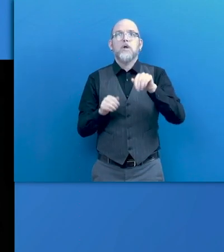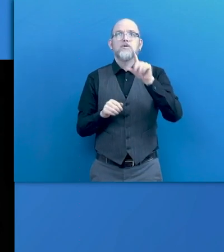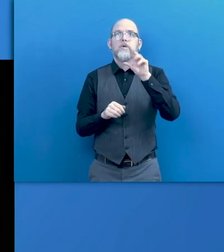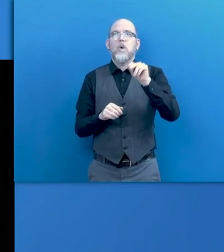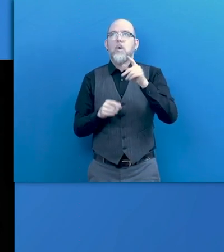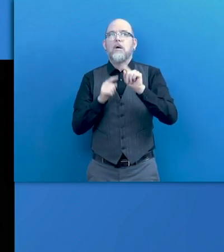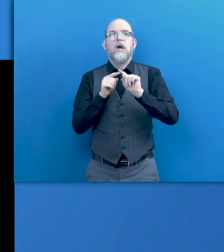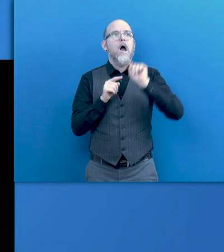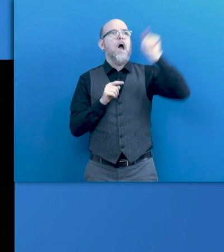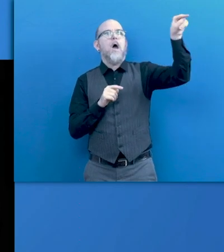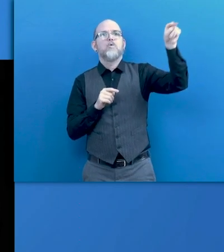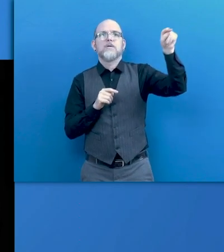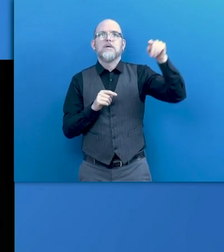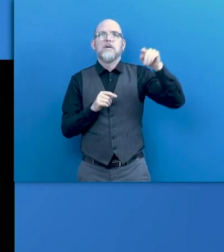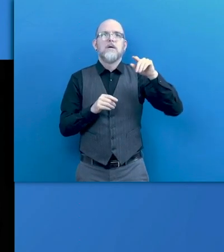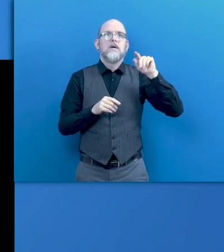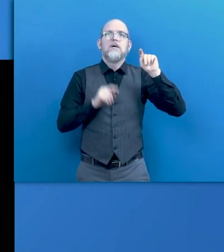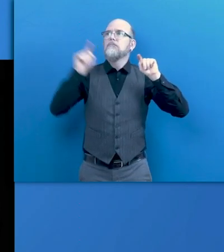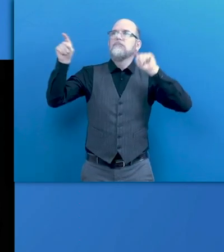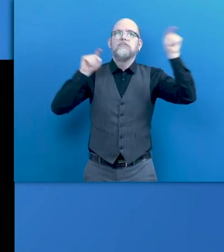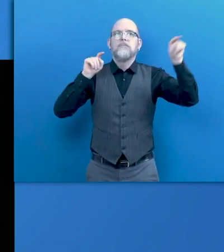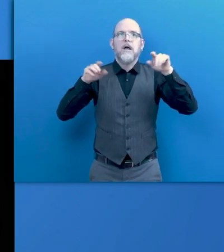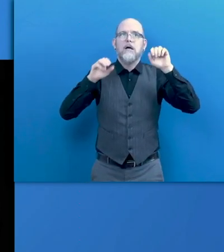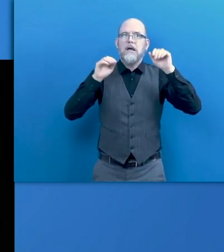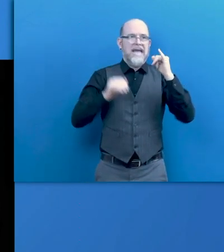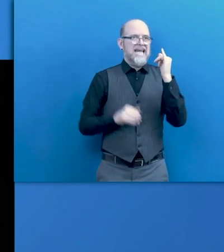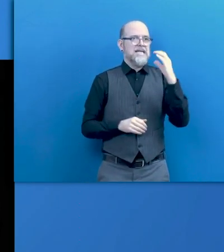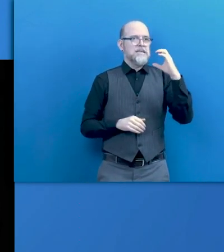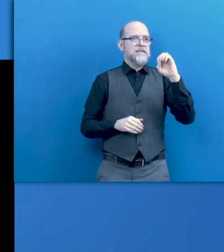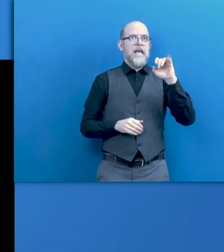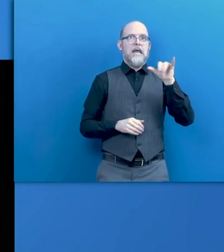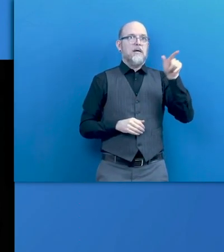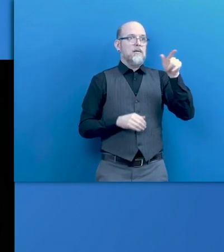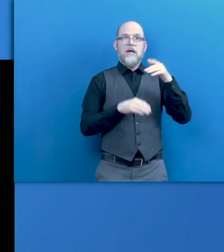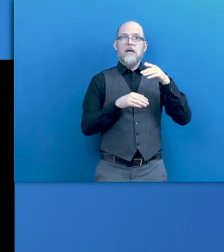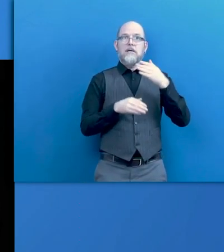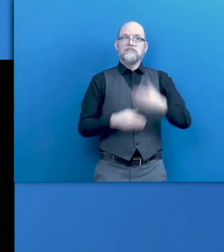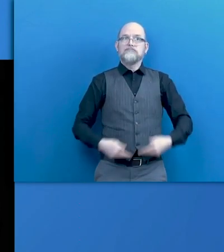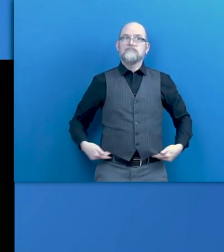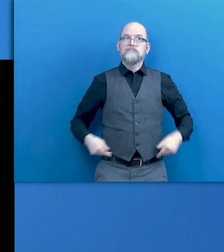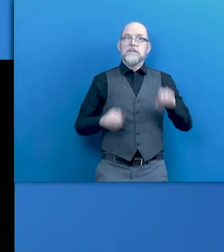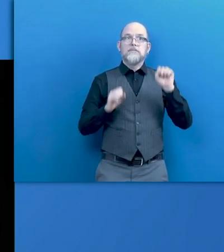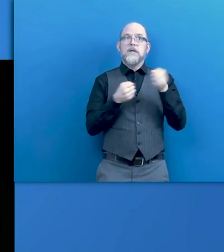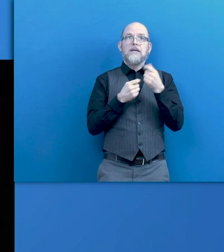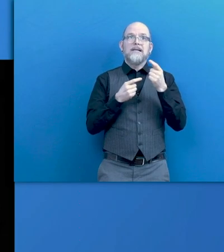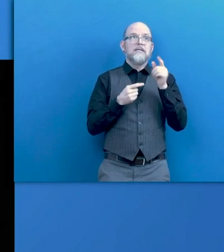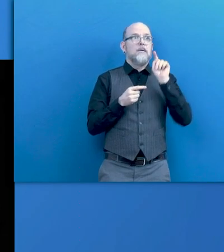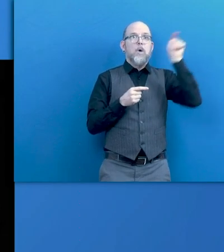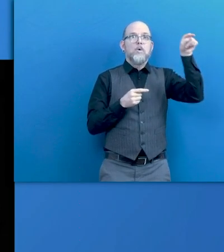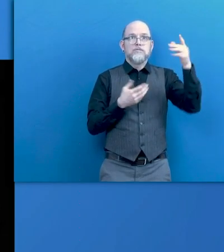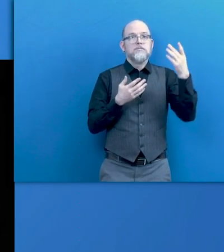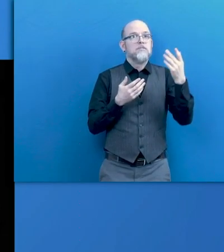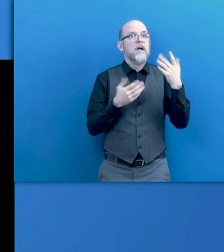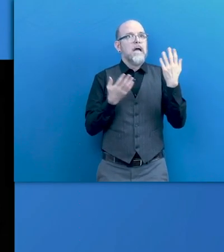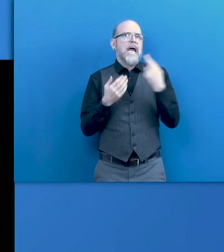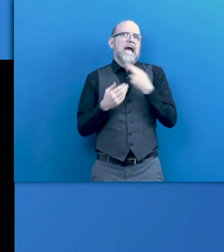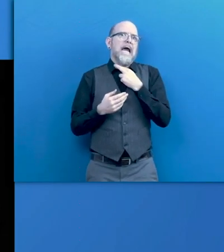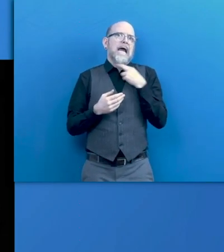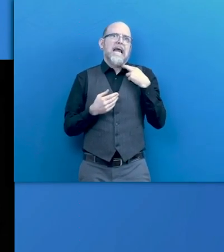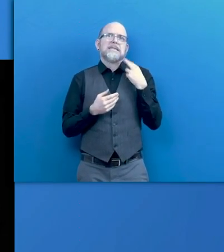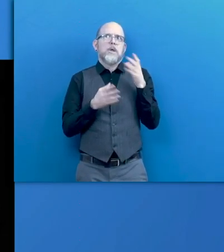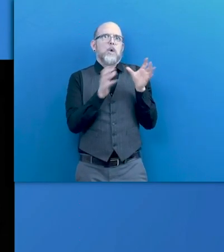out. You don't have to go anywhere. Especially with Icy, you can see it clearly. Of course, he has a hard time going anywhere. He belongs to a